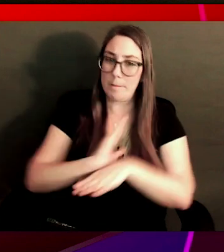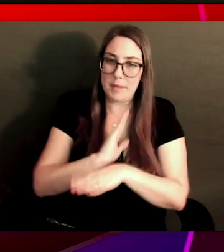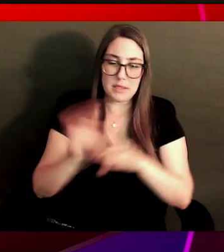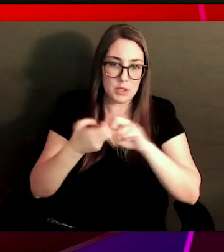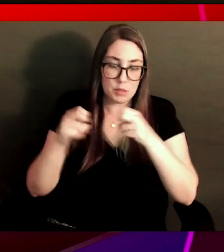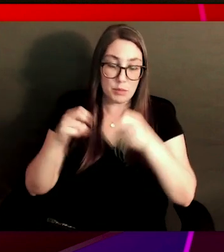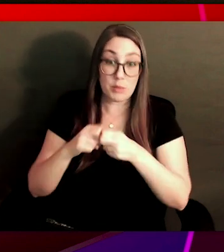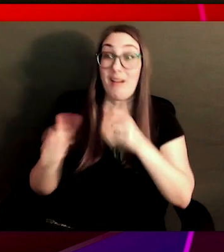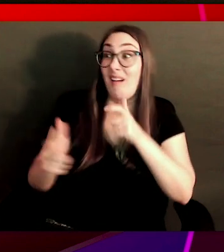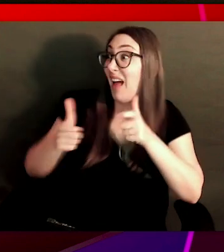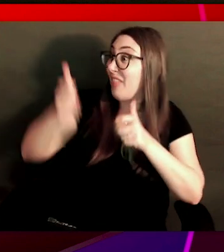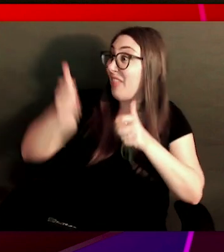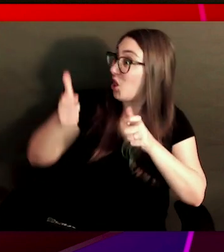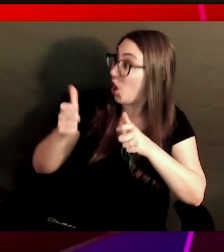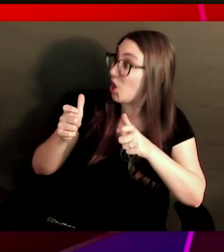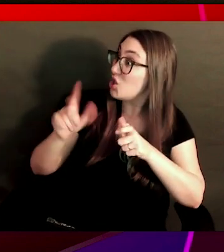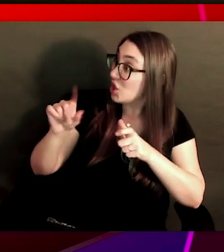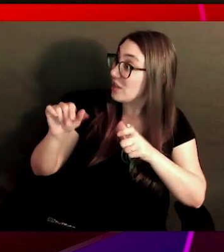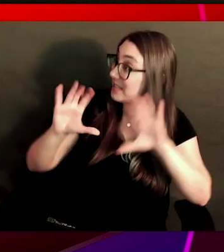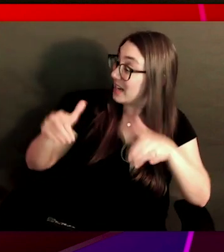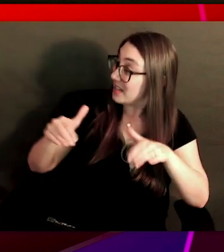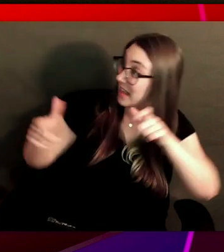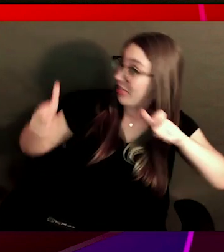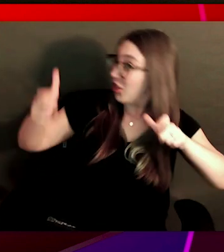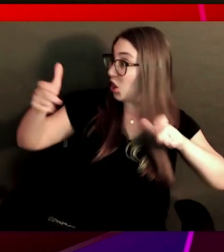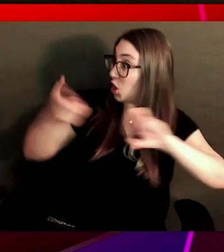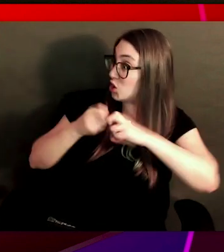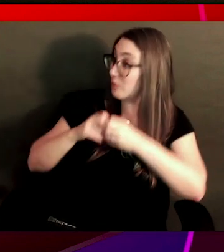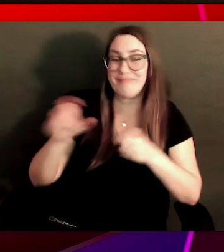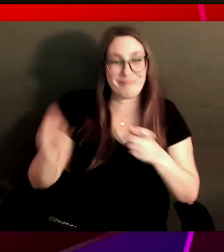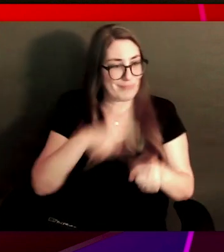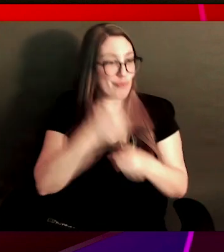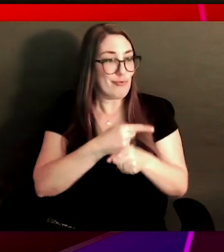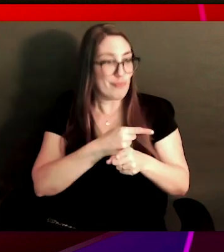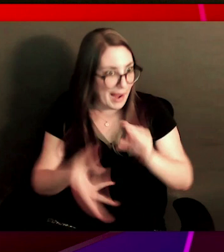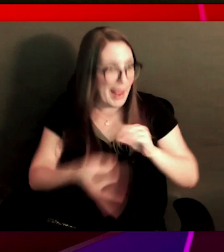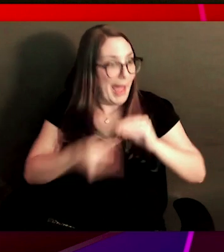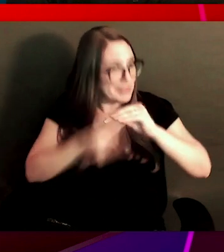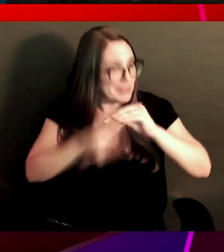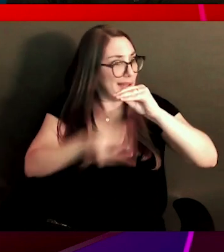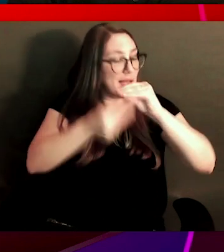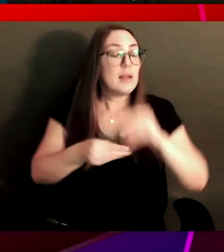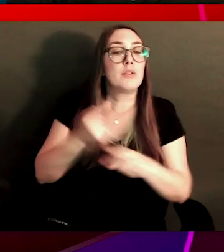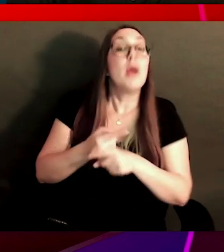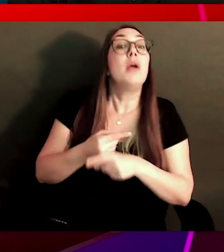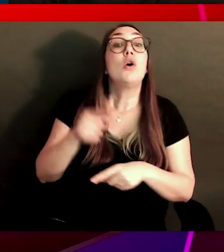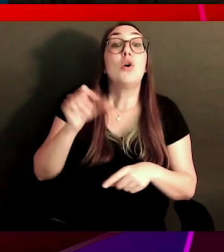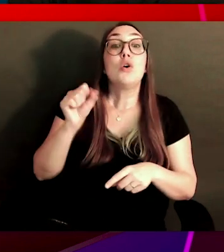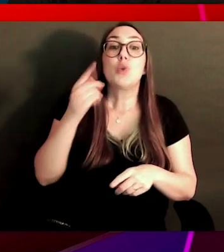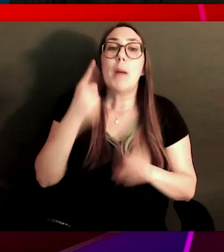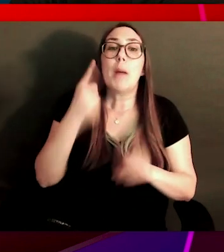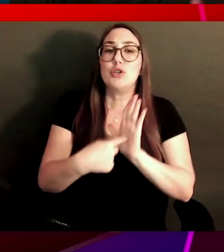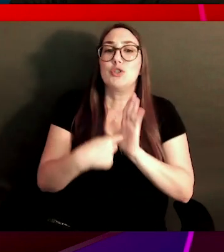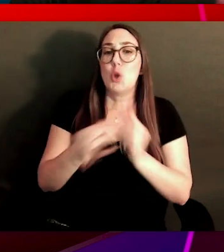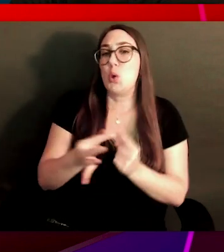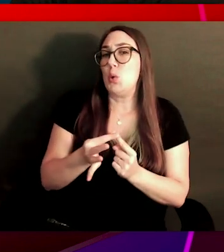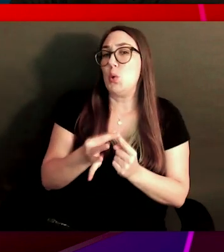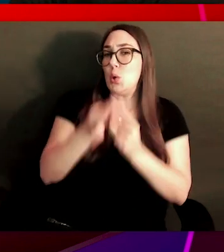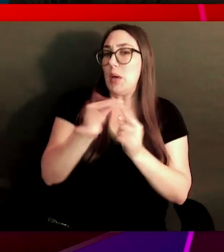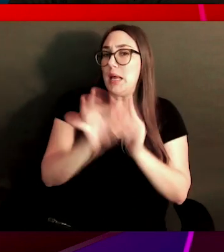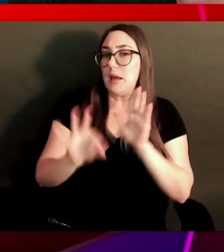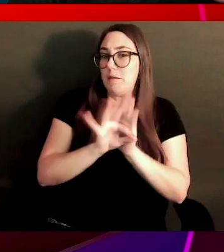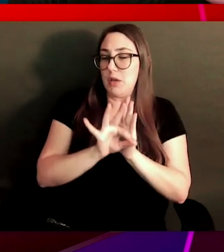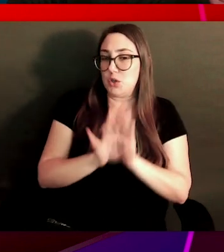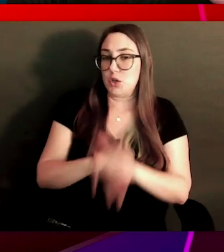larger the problem. Exactly. It just keeps compounding on itself. So I'm going to do a couple more transformations to show some really unique features here. For the